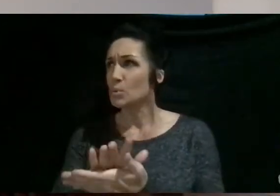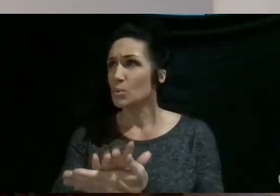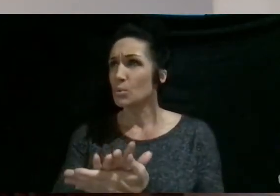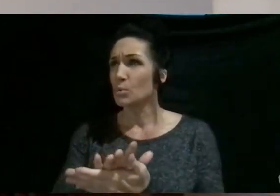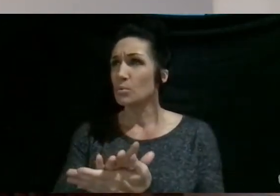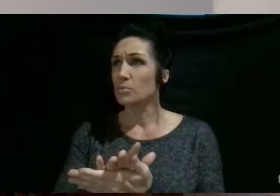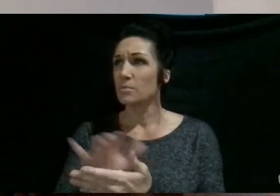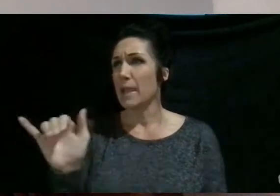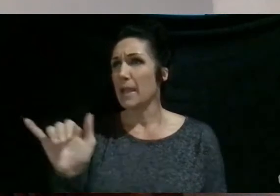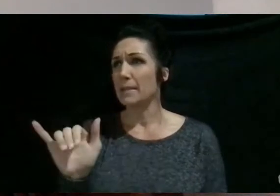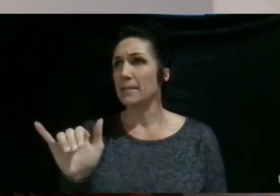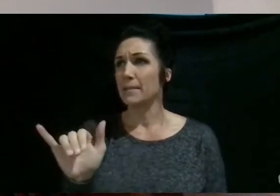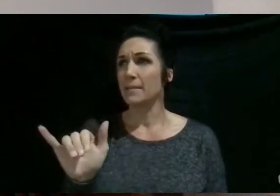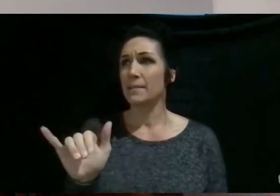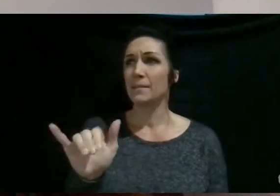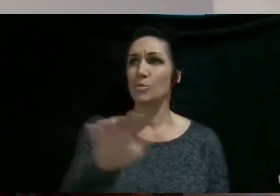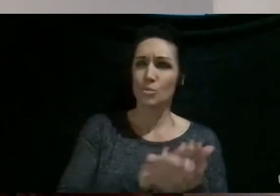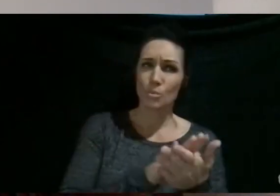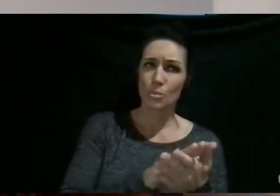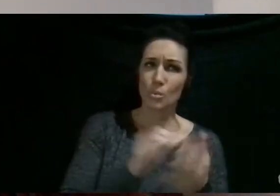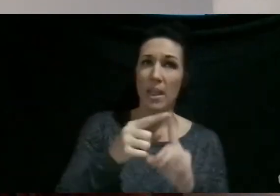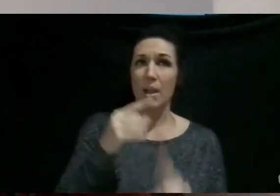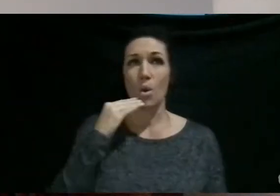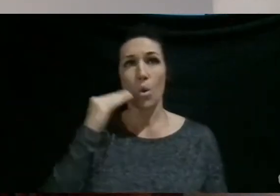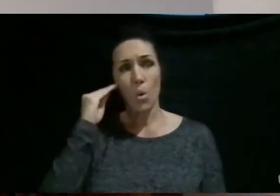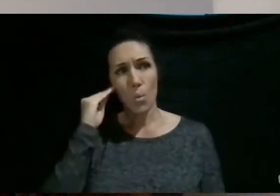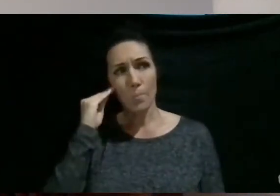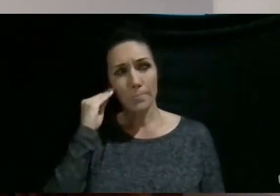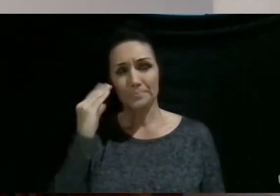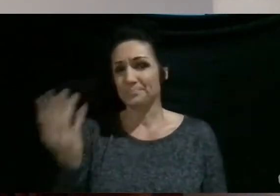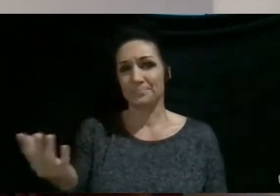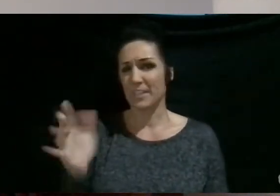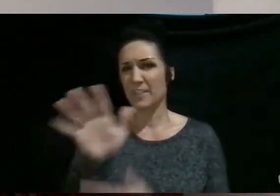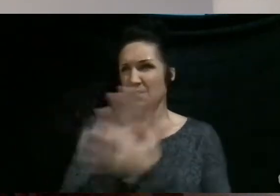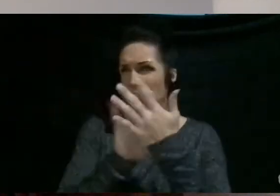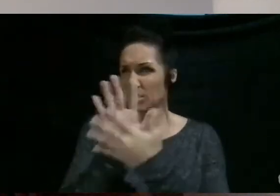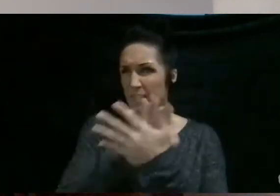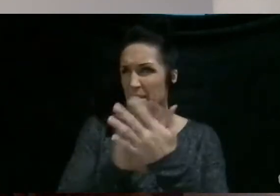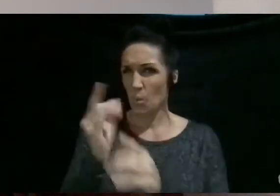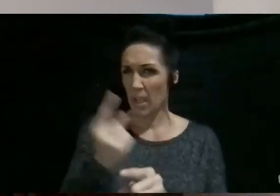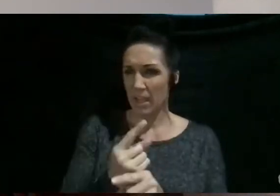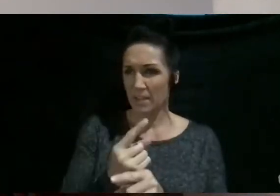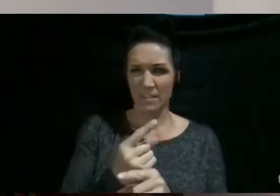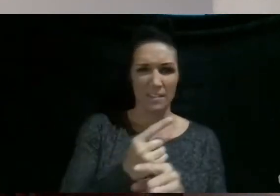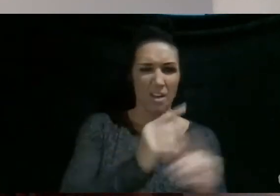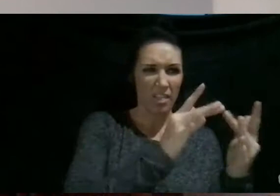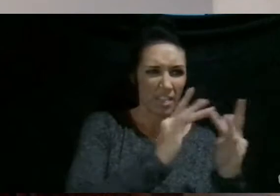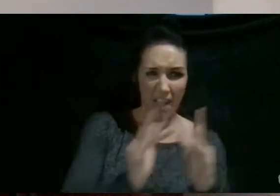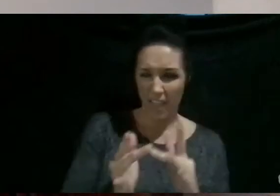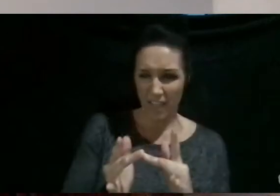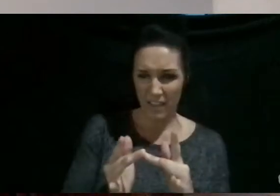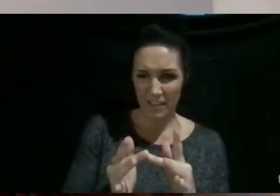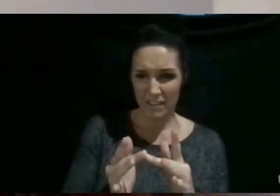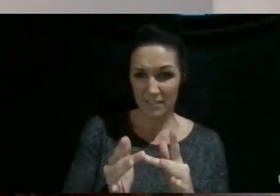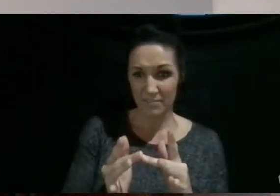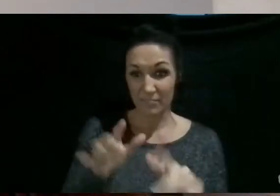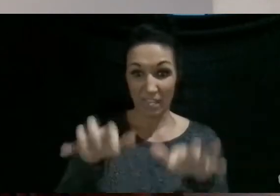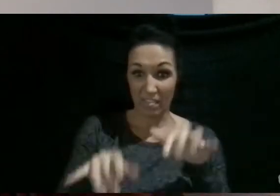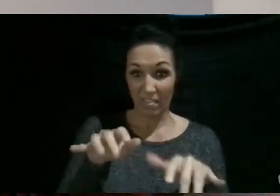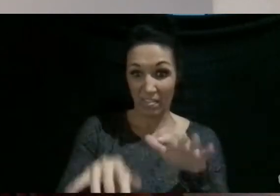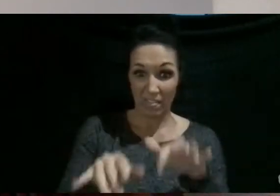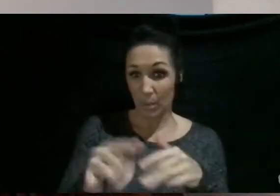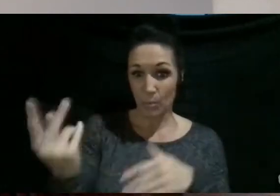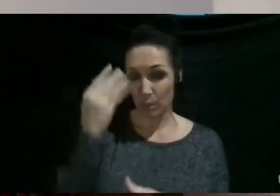at home. It's just confusing, right? It's online. We don't know.